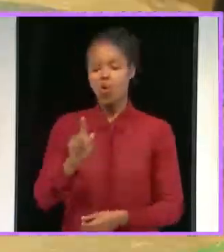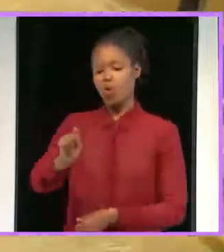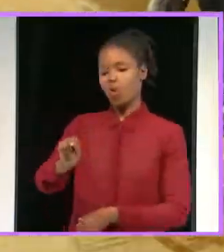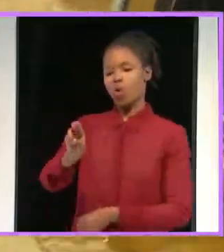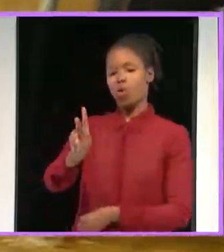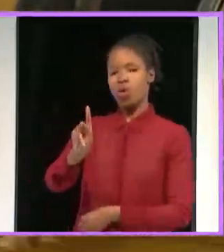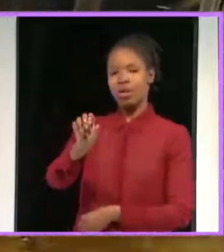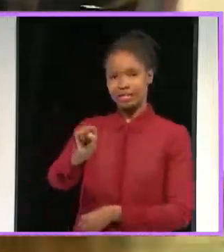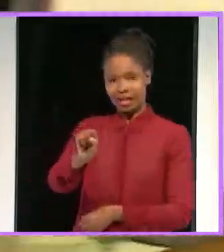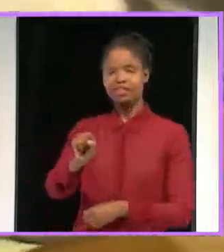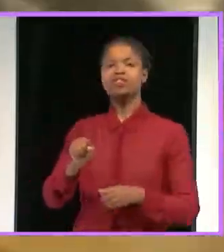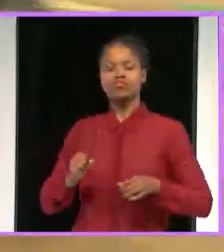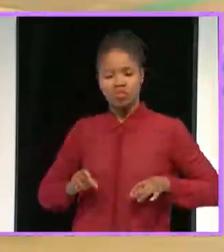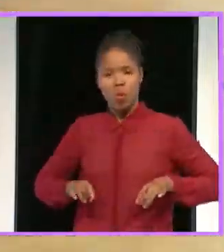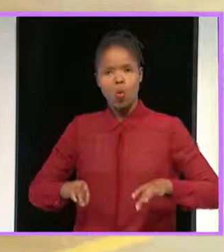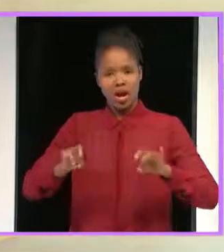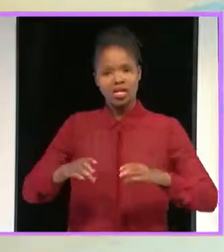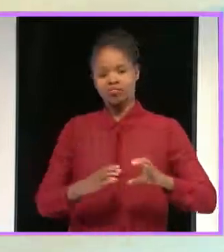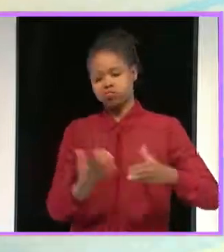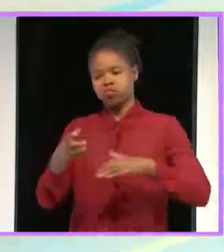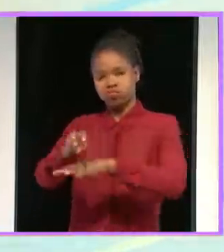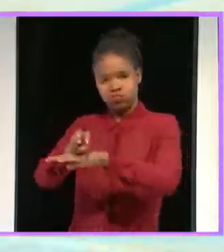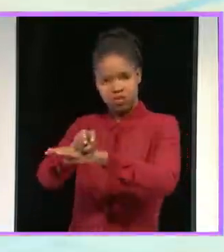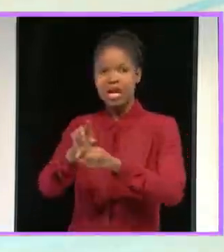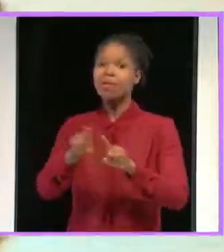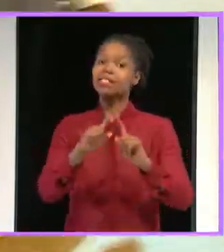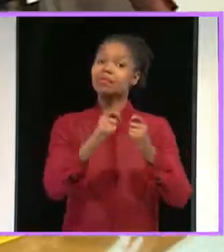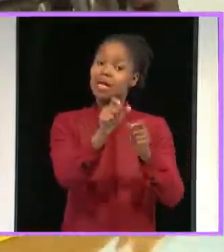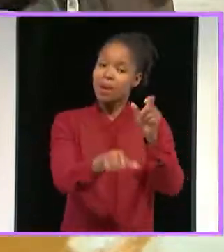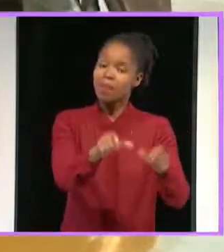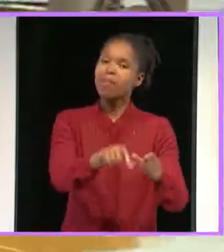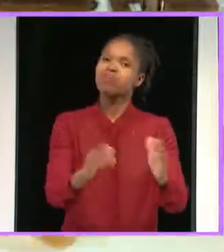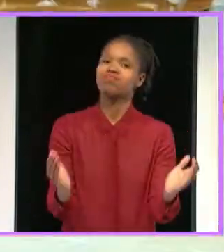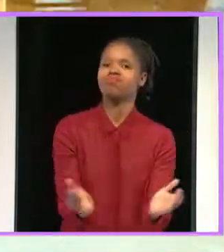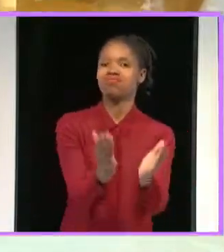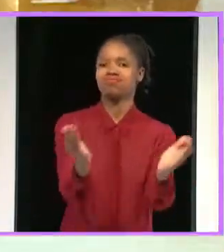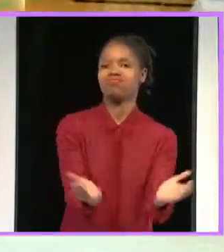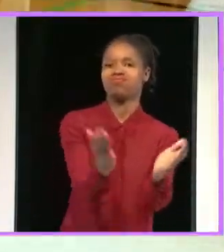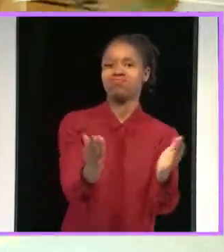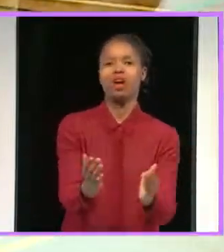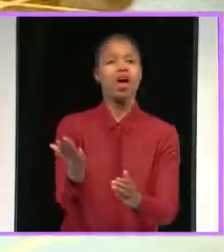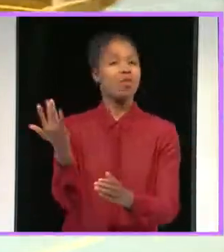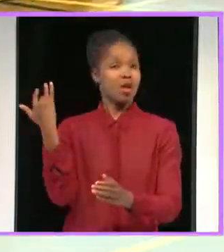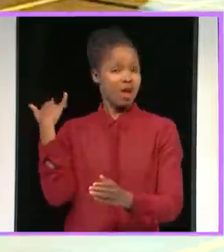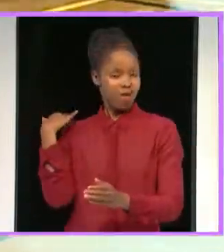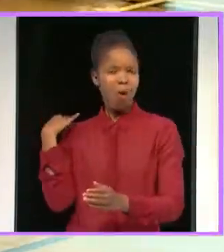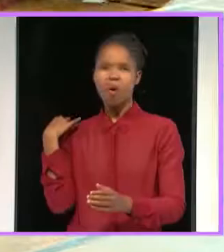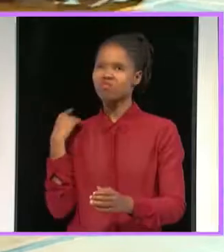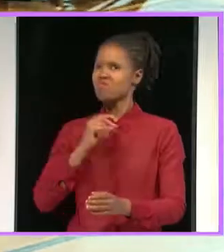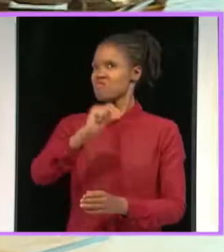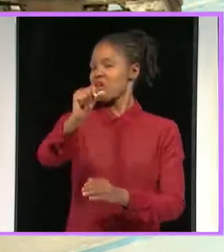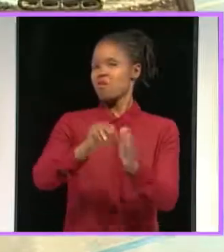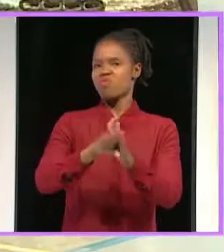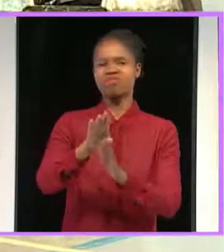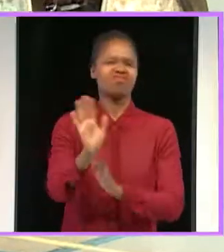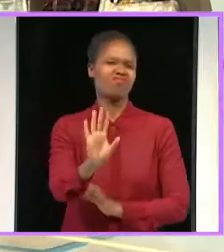rugby, but it's more our development players. So it's guys that haven't been involved in the game for longer than a year. So what